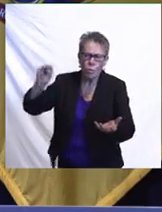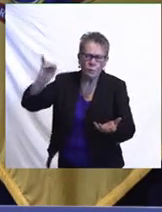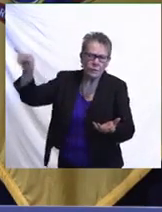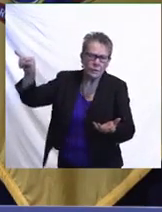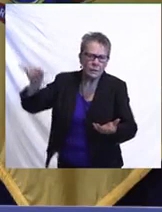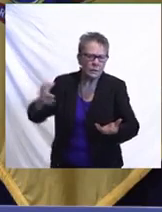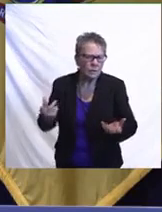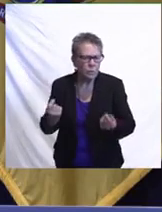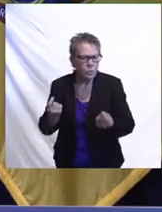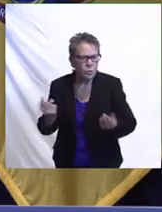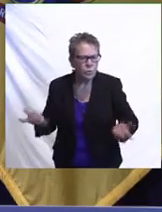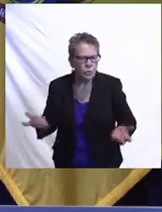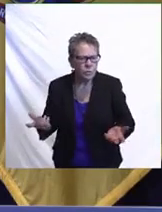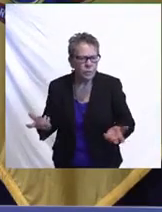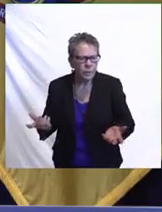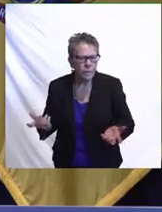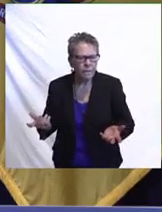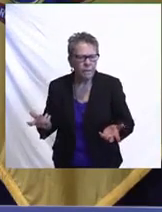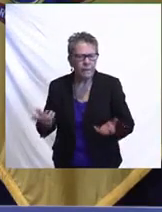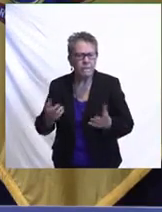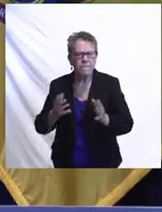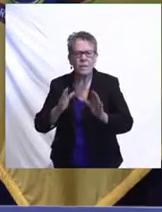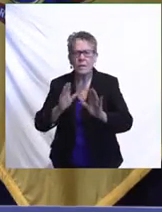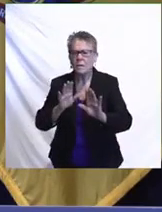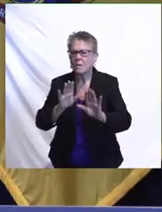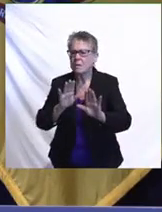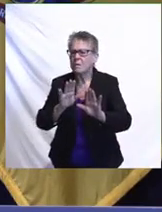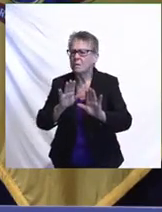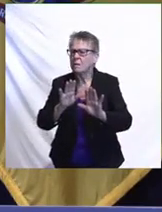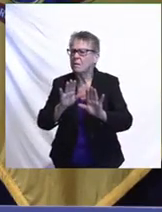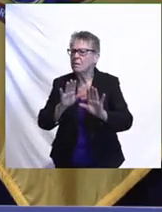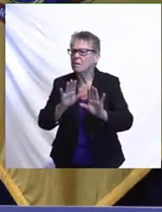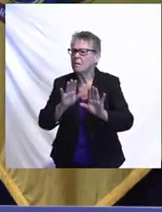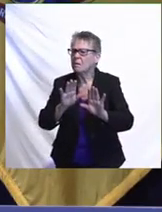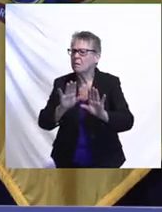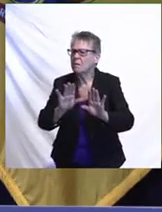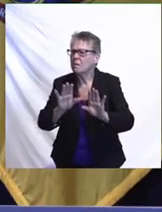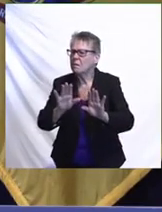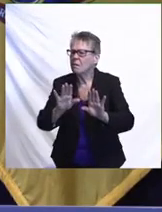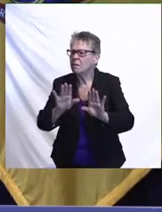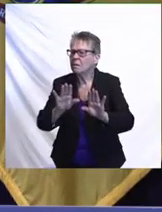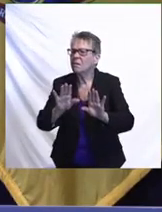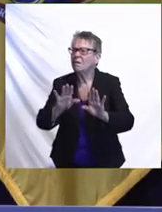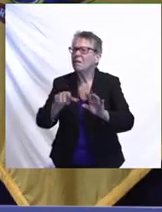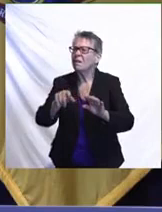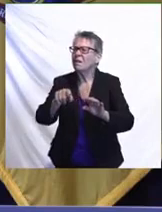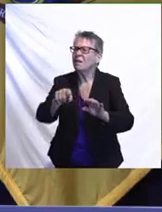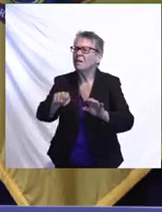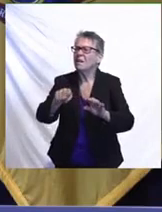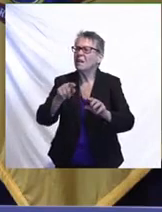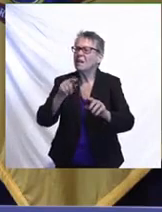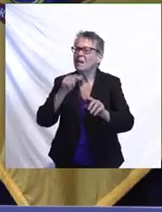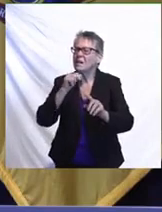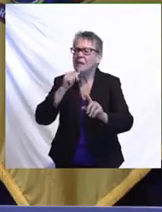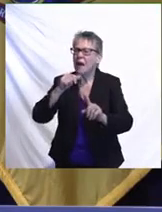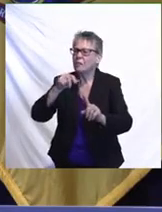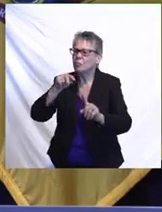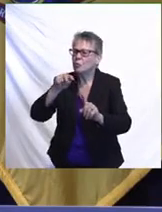your question, but the furor around it. It is a requirement to either be